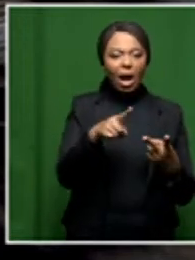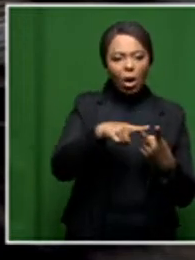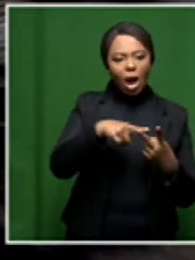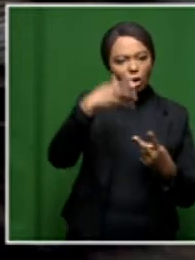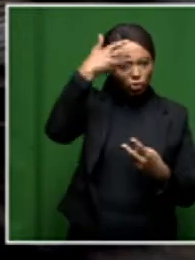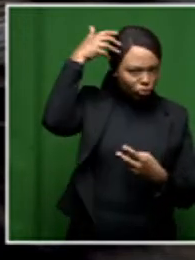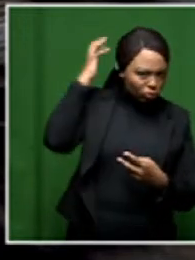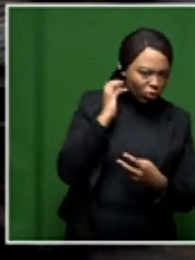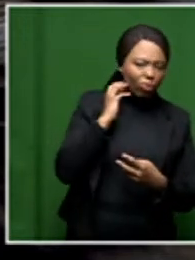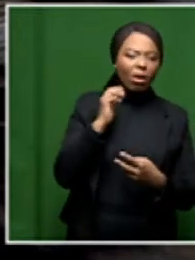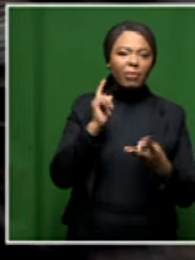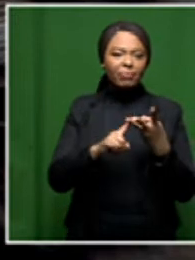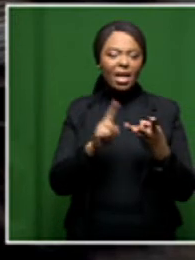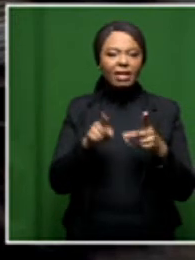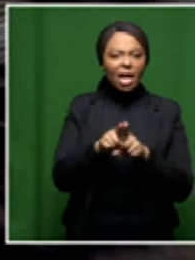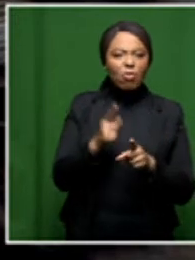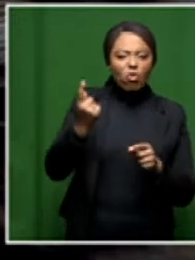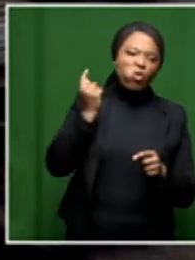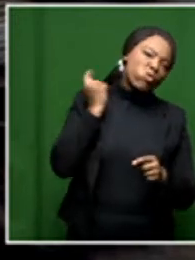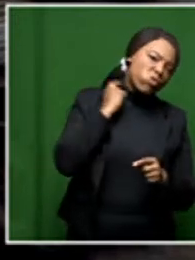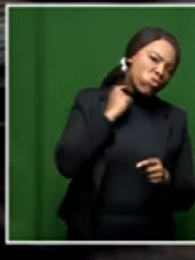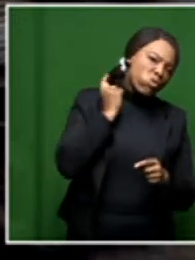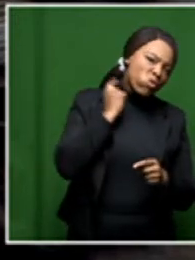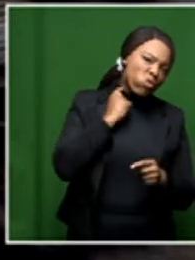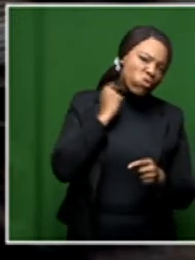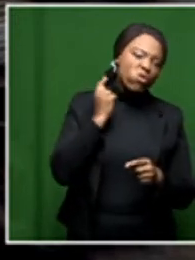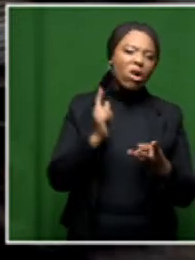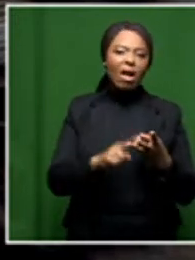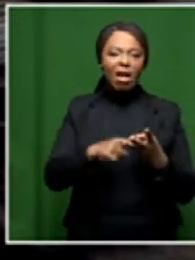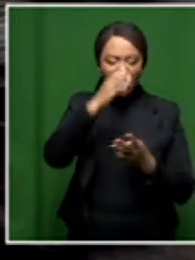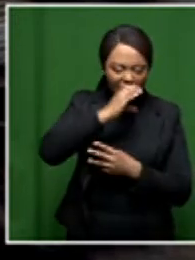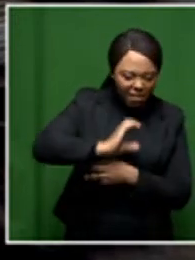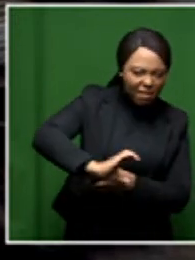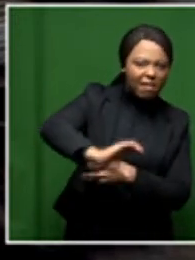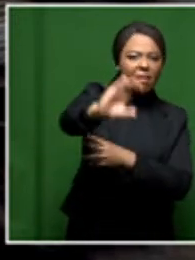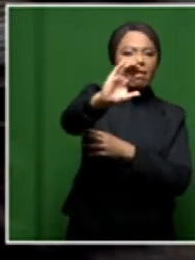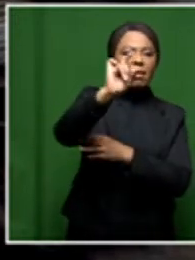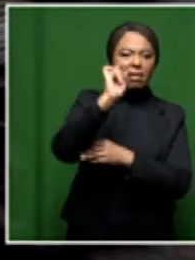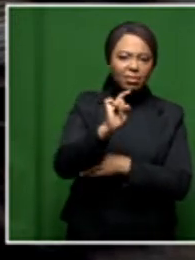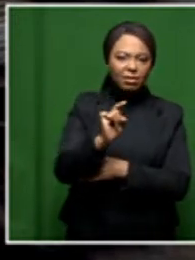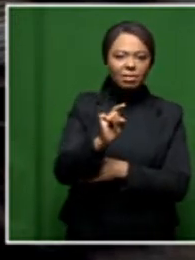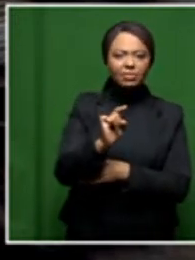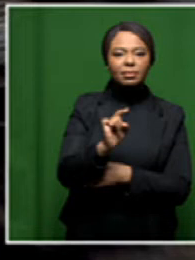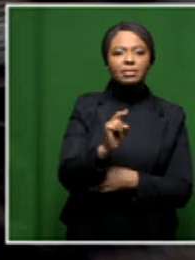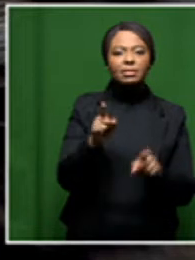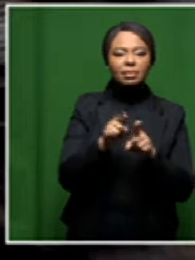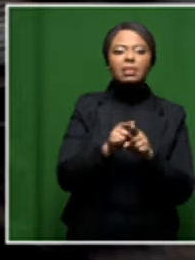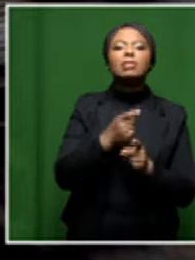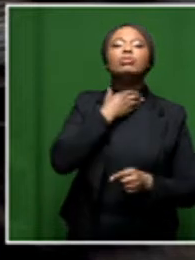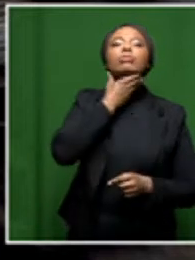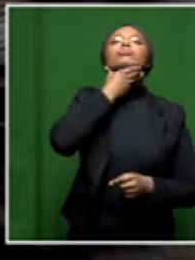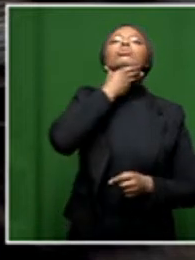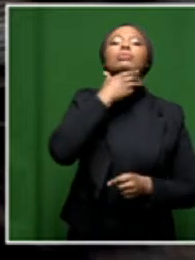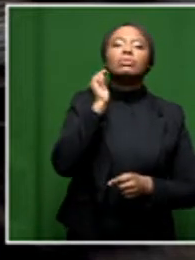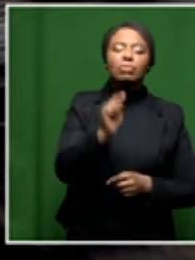forth, with the typical and iconic African animals like elephant, giraffe. I've been privileged to spend